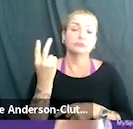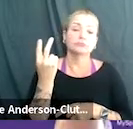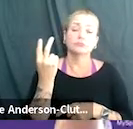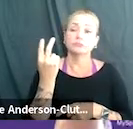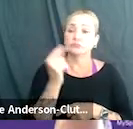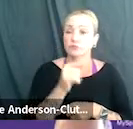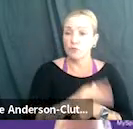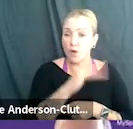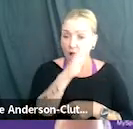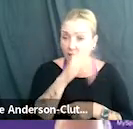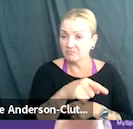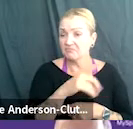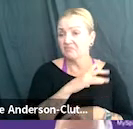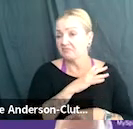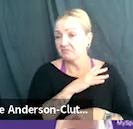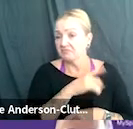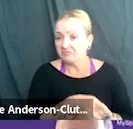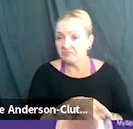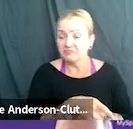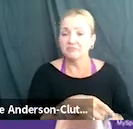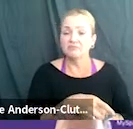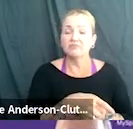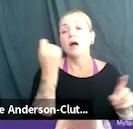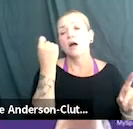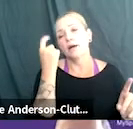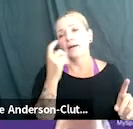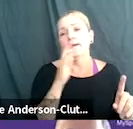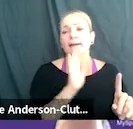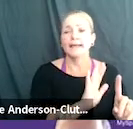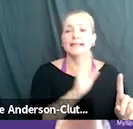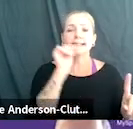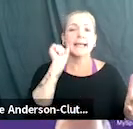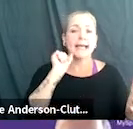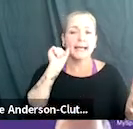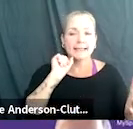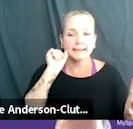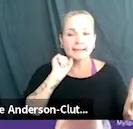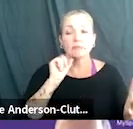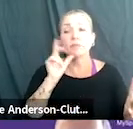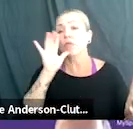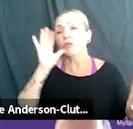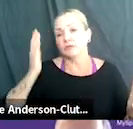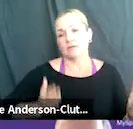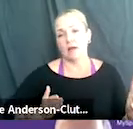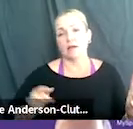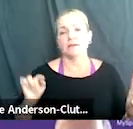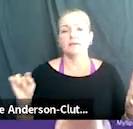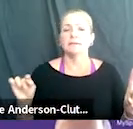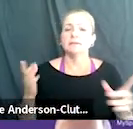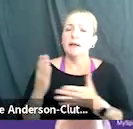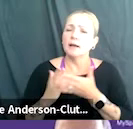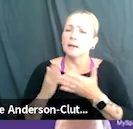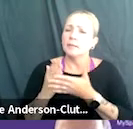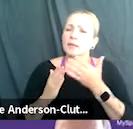Additionally, one of the mom's 2 sisters had a history of significant social difficulties that